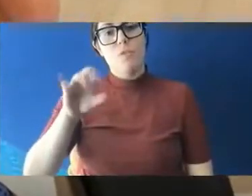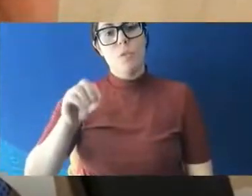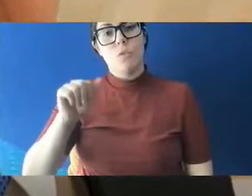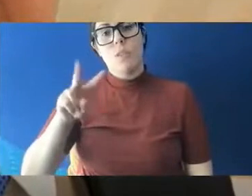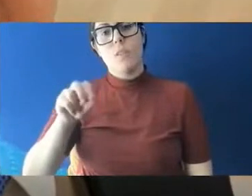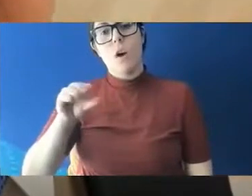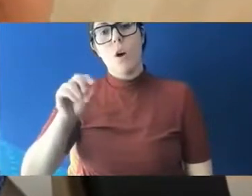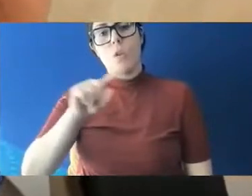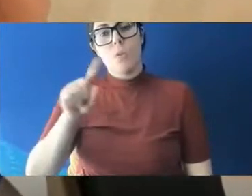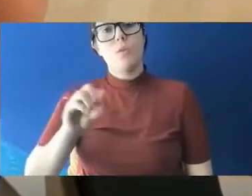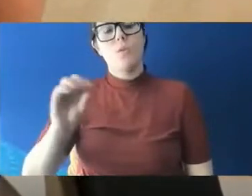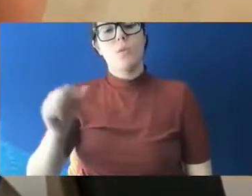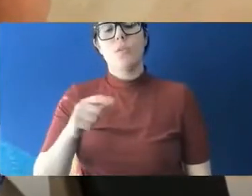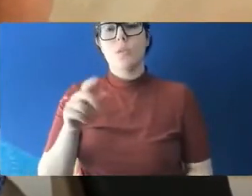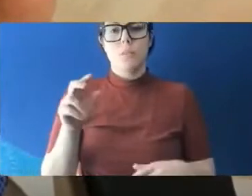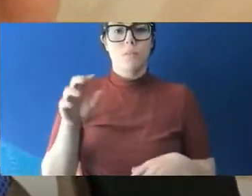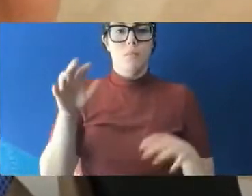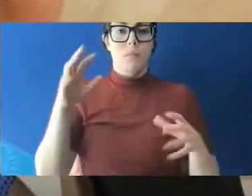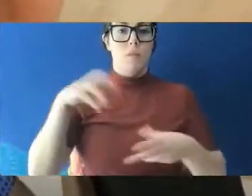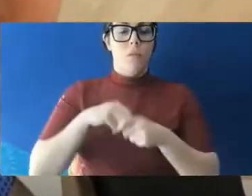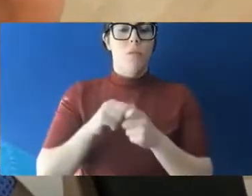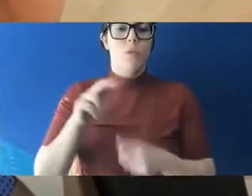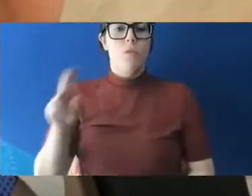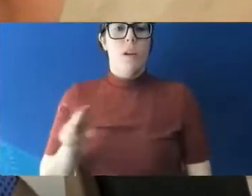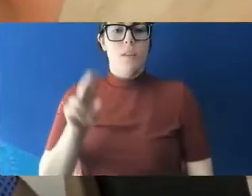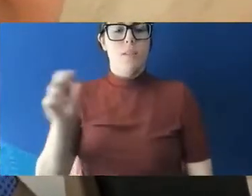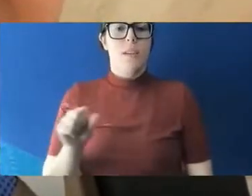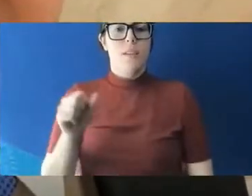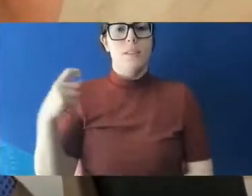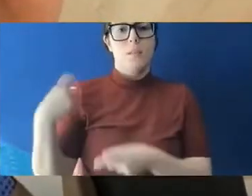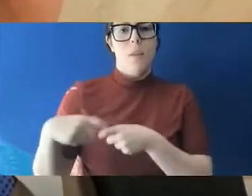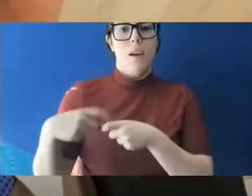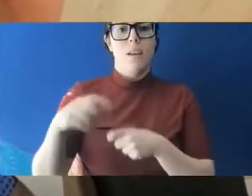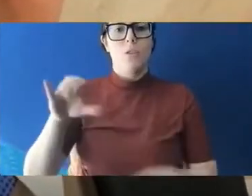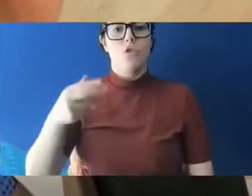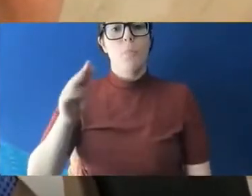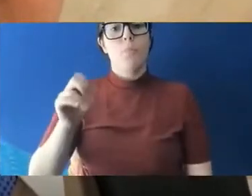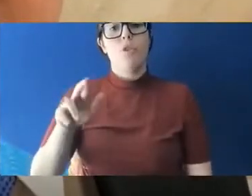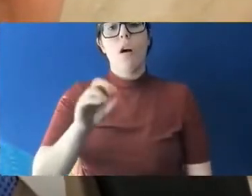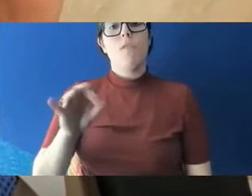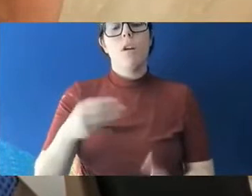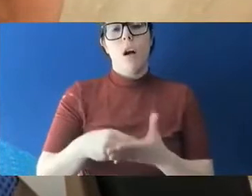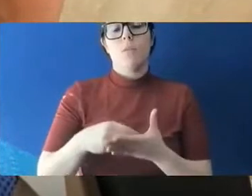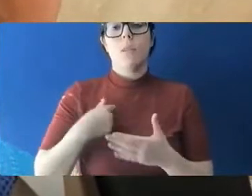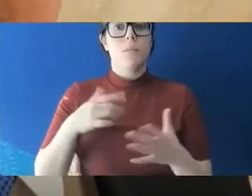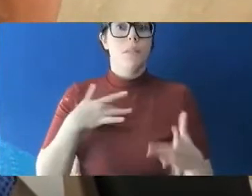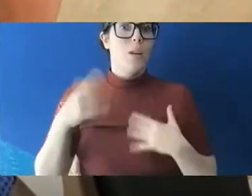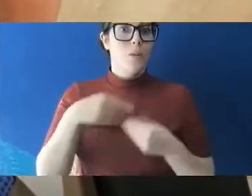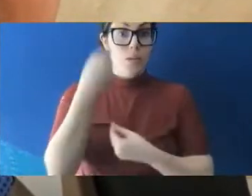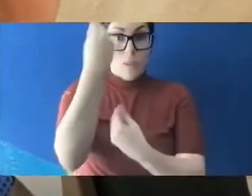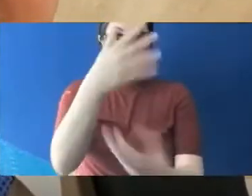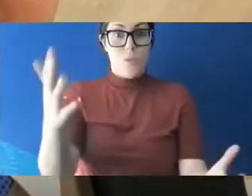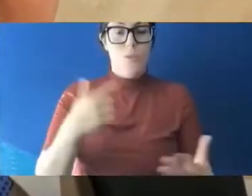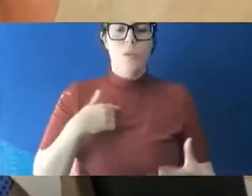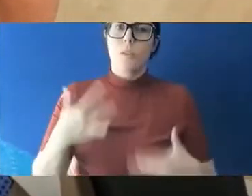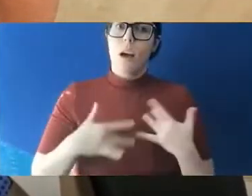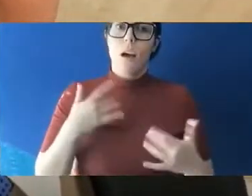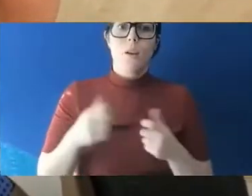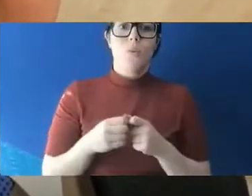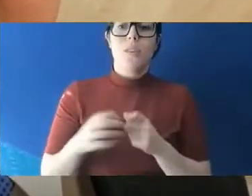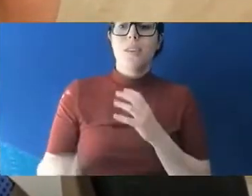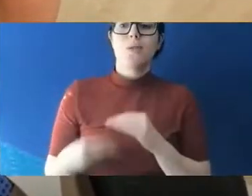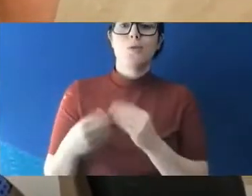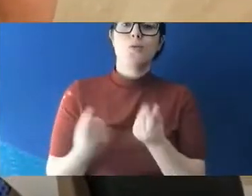the United States Hispanic Chamber of Commerce, and it is my honor to share that we are very excited about the